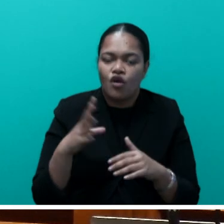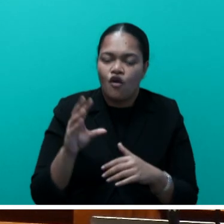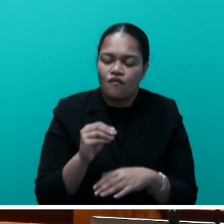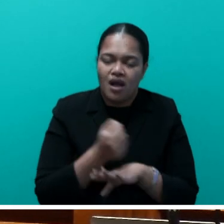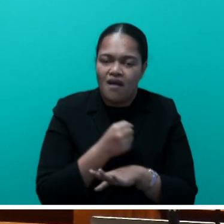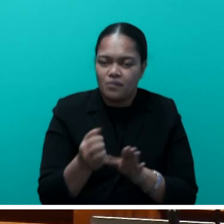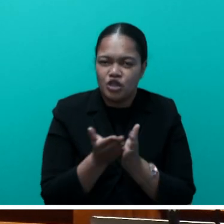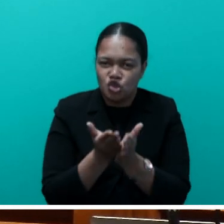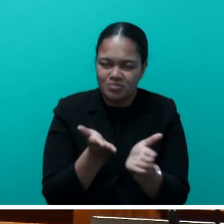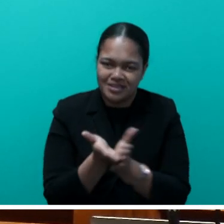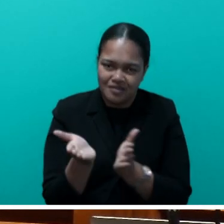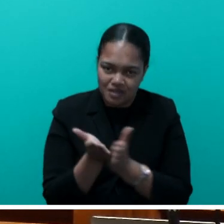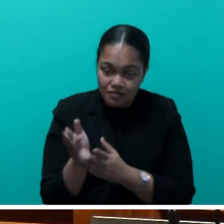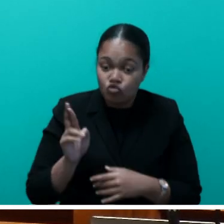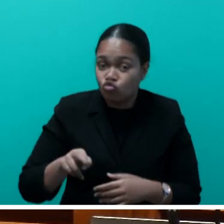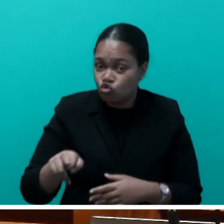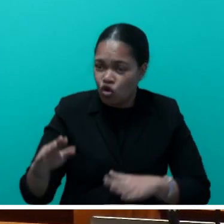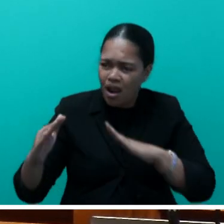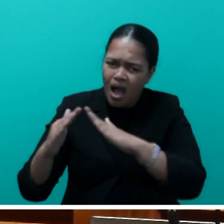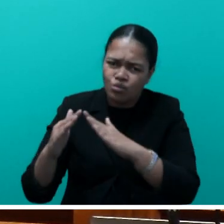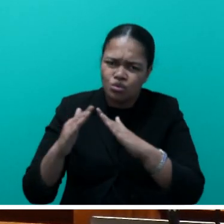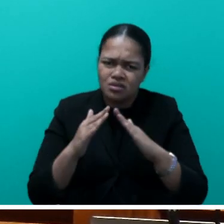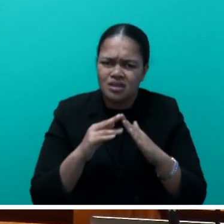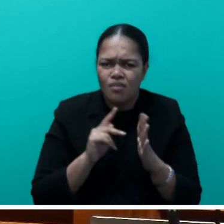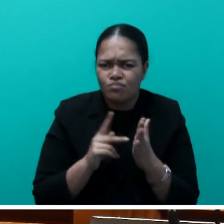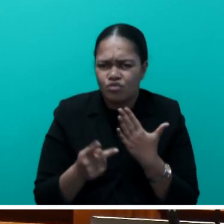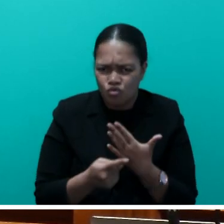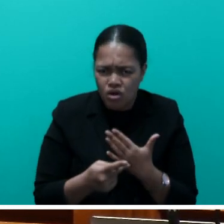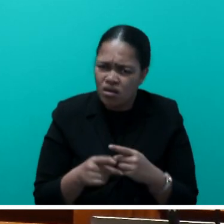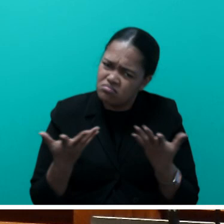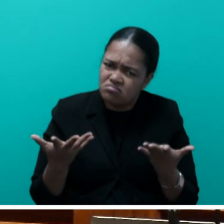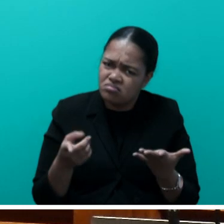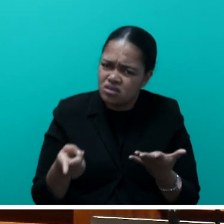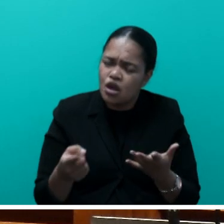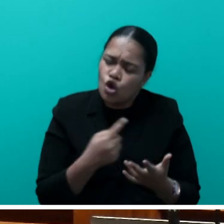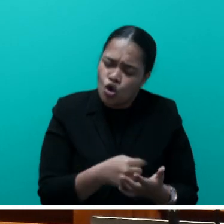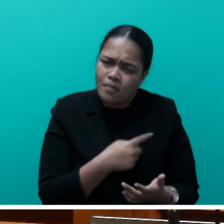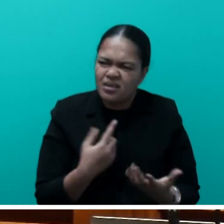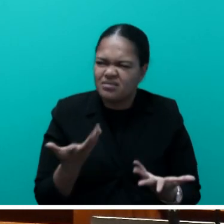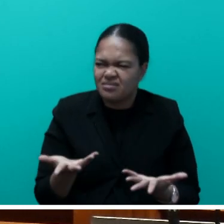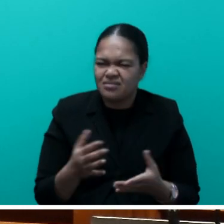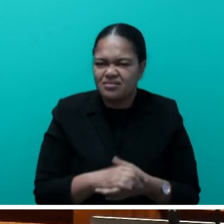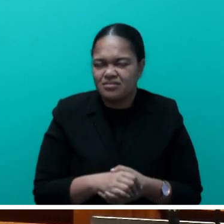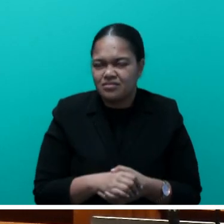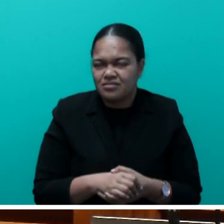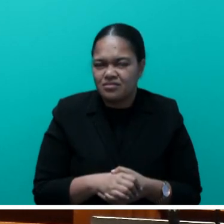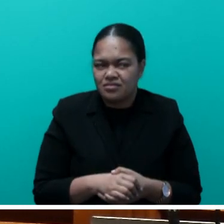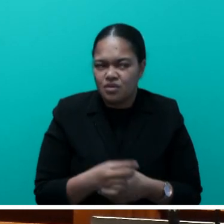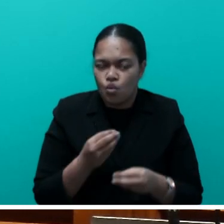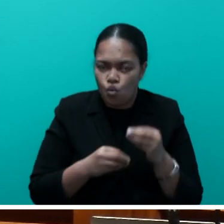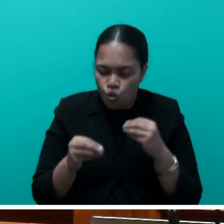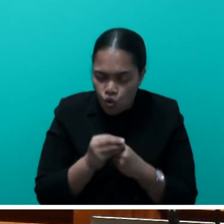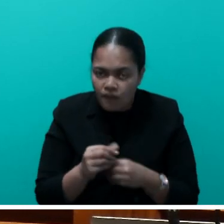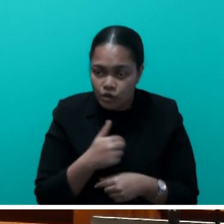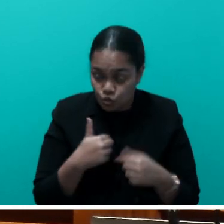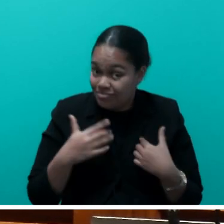services. For the Rural Housing Assistance Scheme, it remains a core commitment of the coalition government since taking office. We are